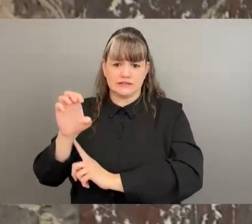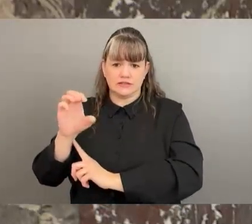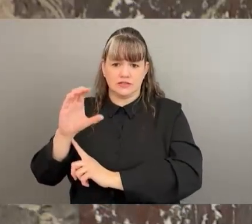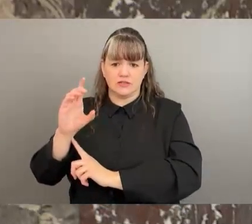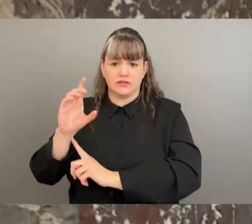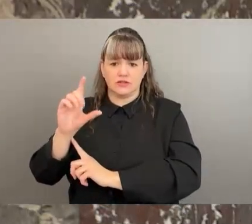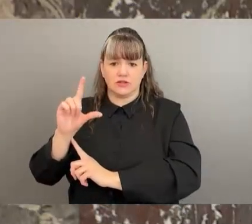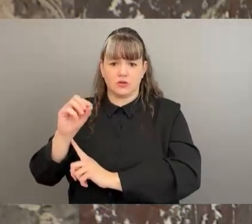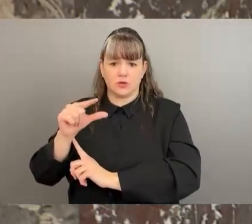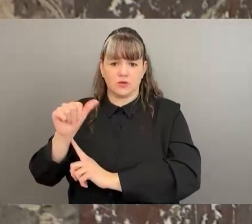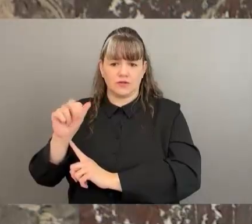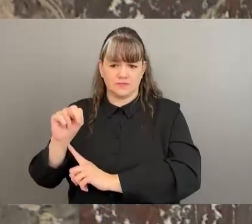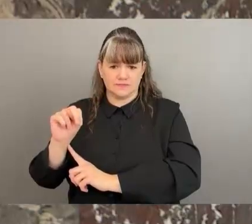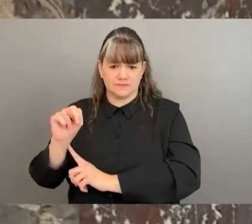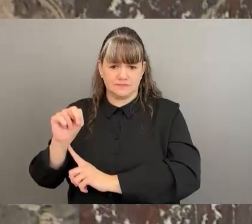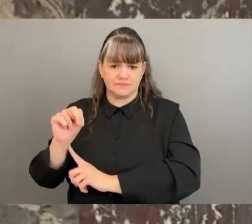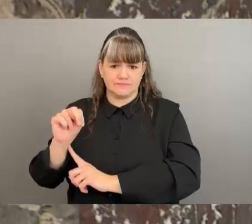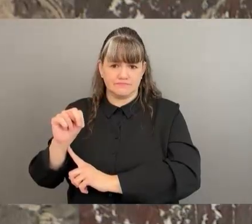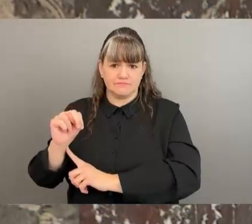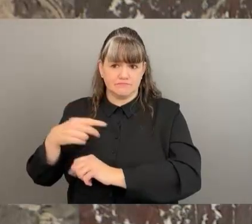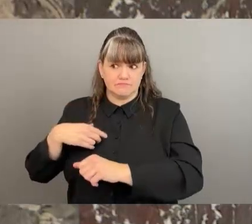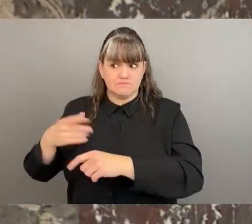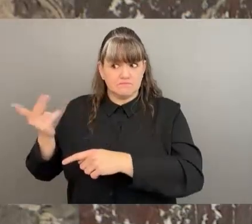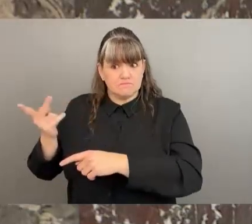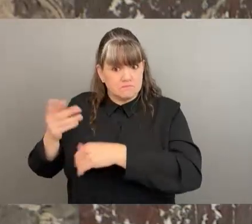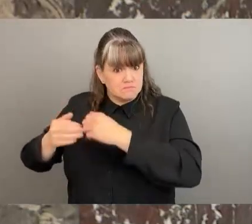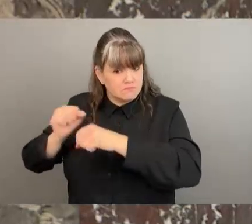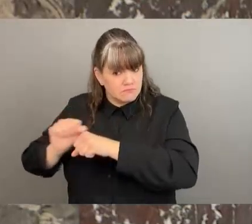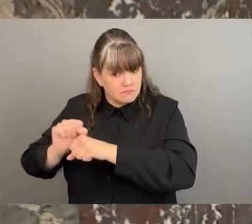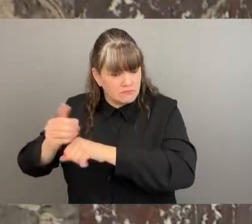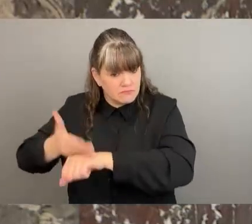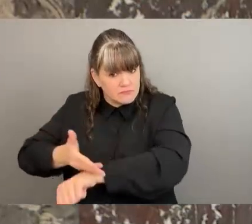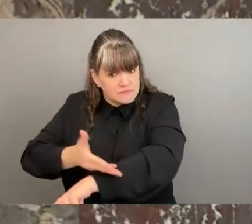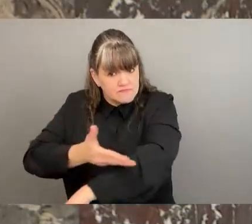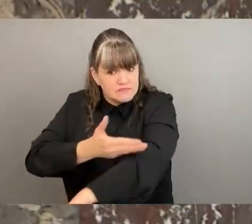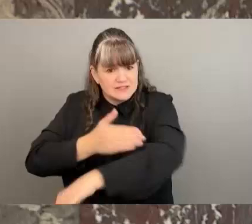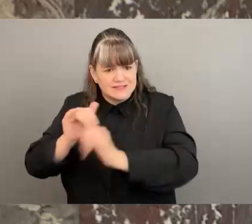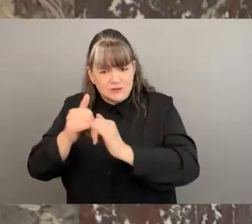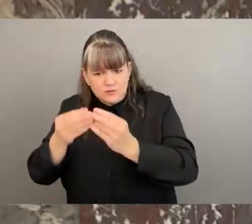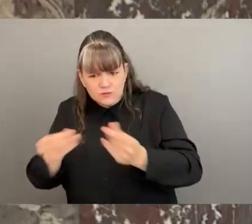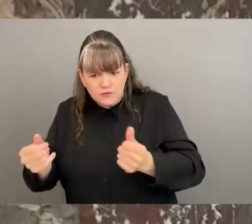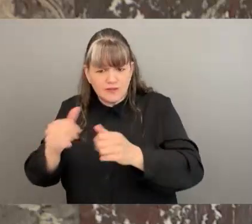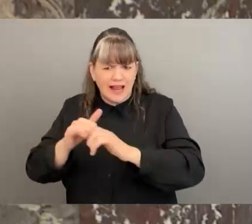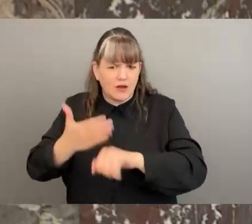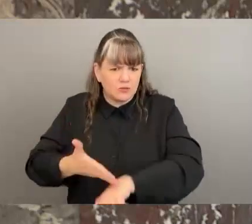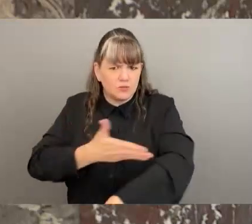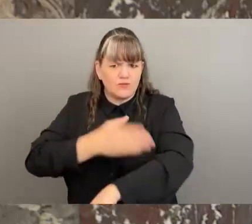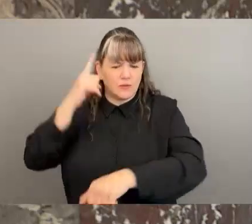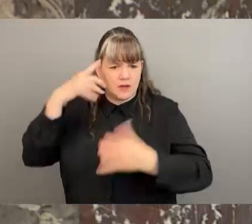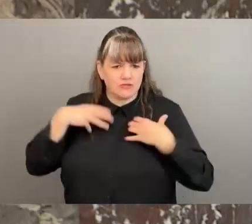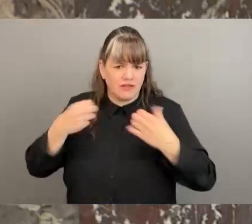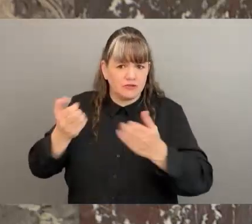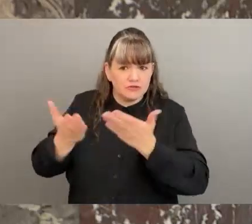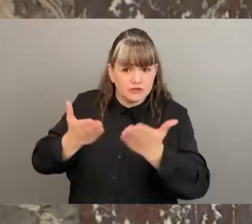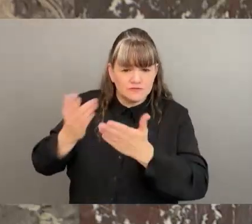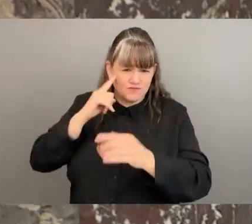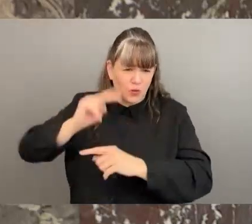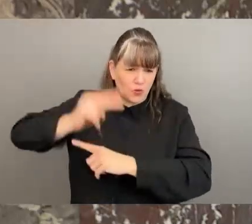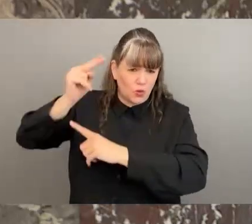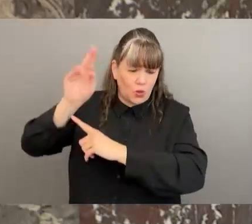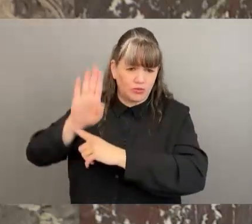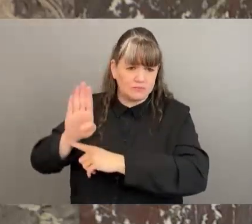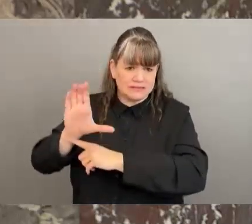north. Let me say this. The province has historically